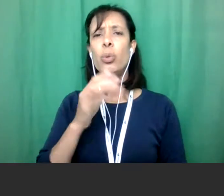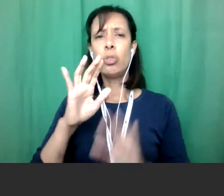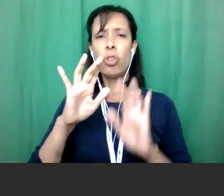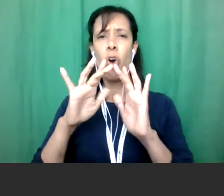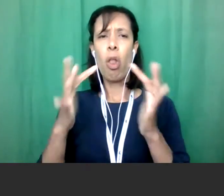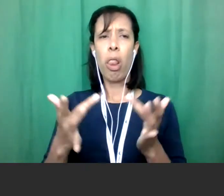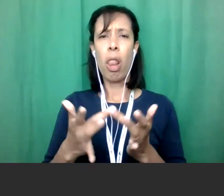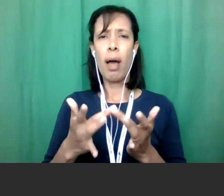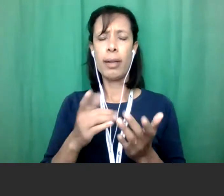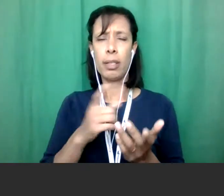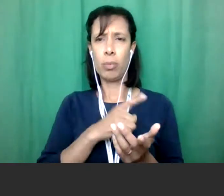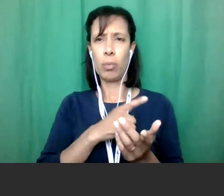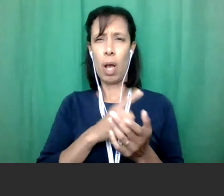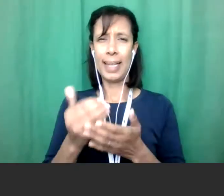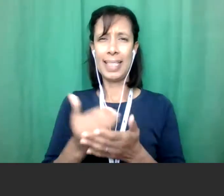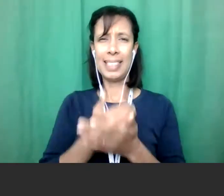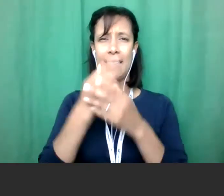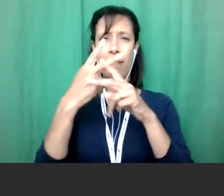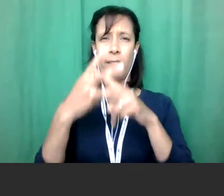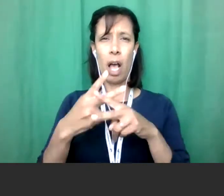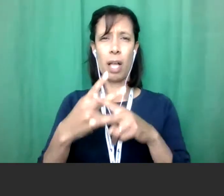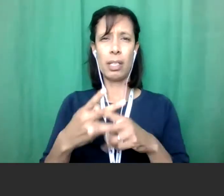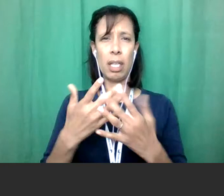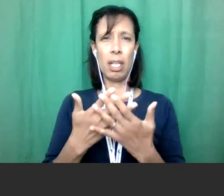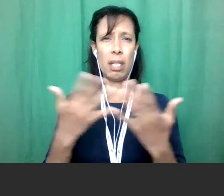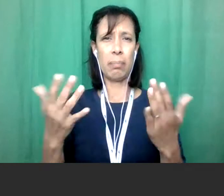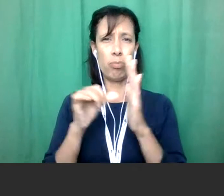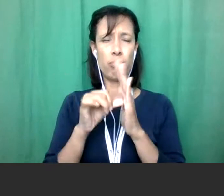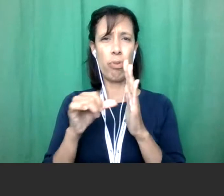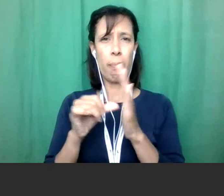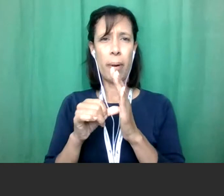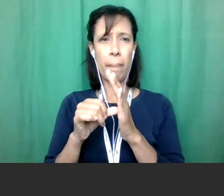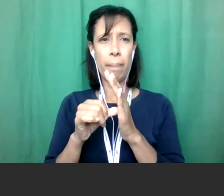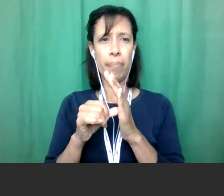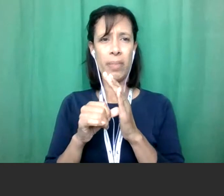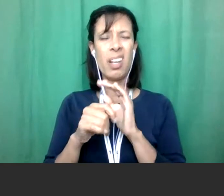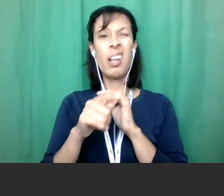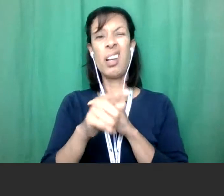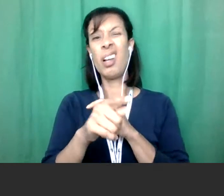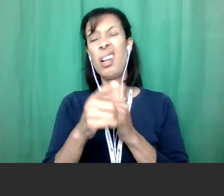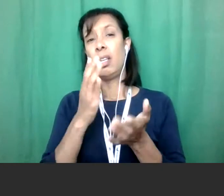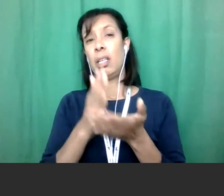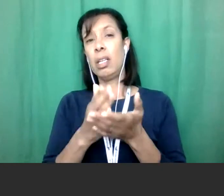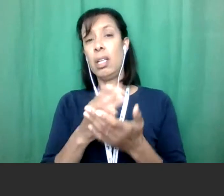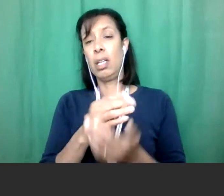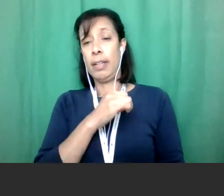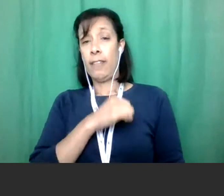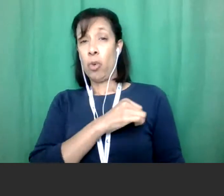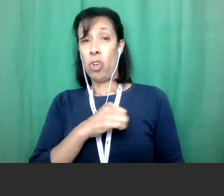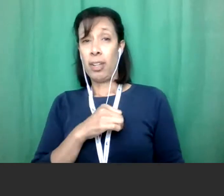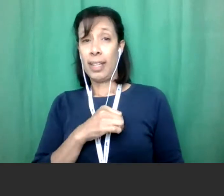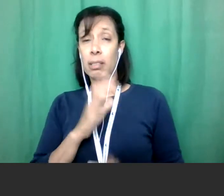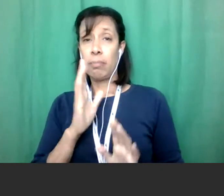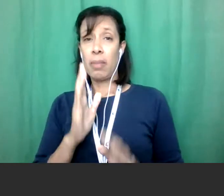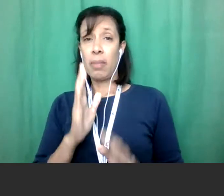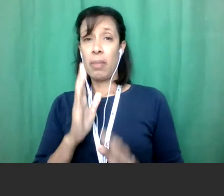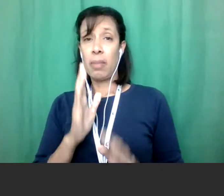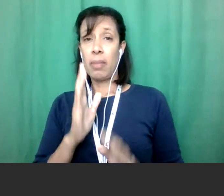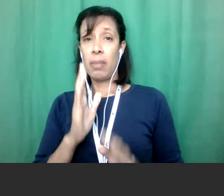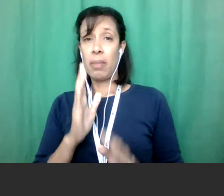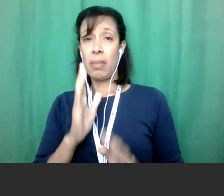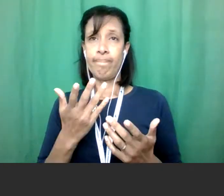Well, I think it sounds to me that that's going to be a conversation that we can have offline here and think about some different solutions, Aisha.